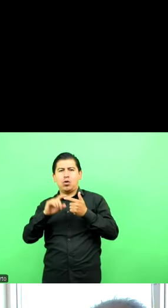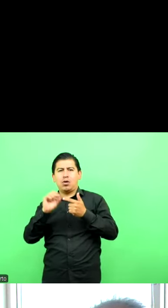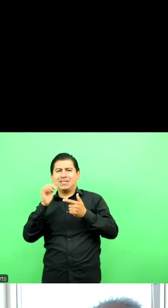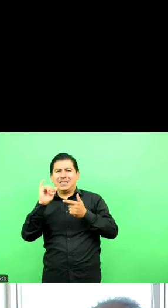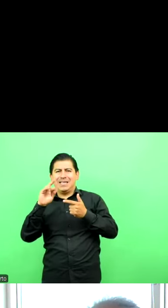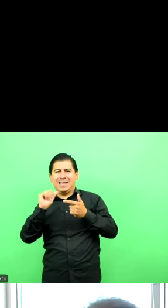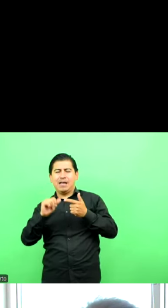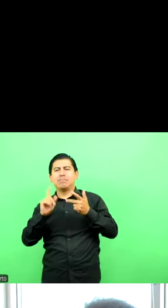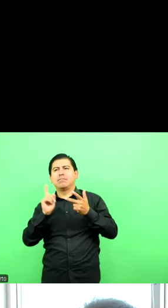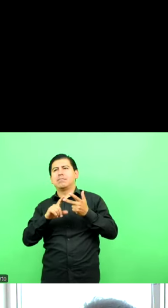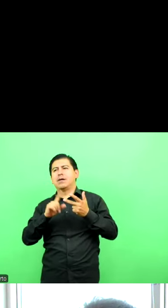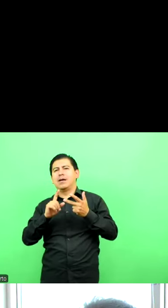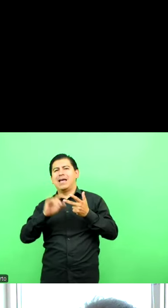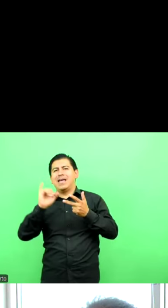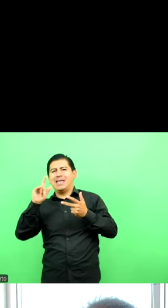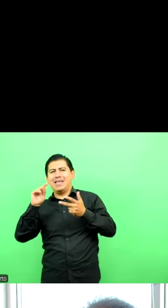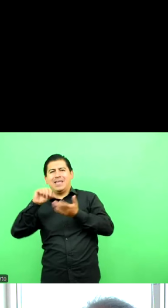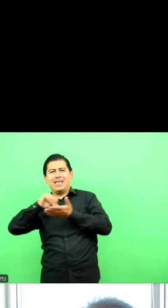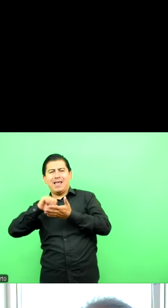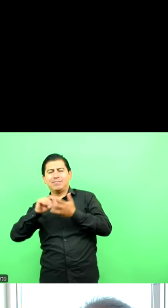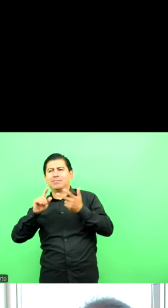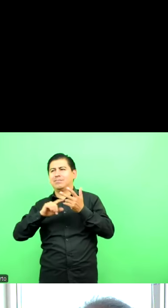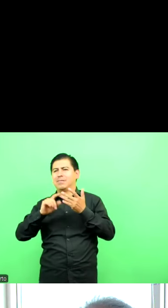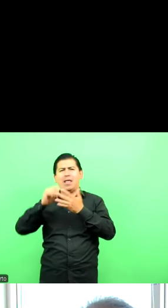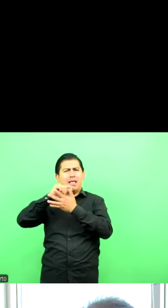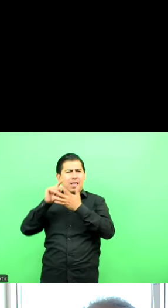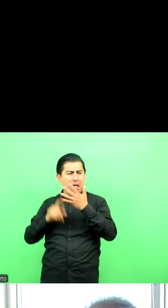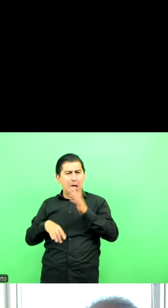it worked very well. Please wrap up.